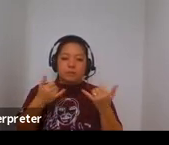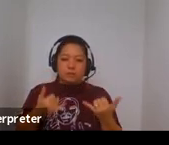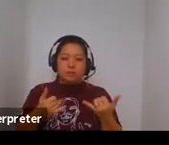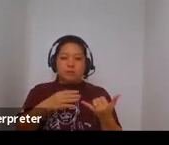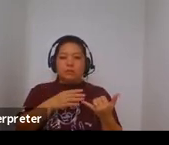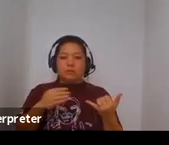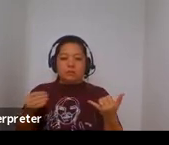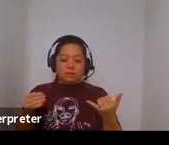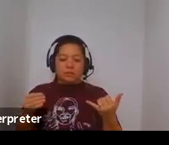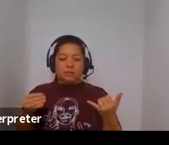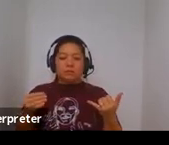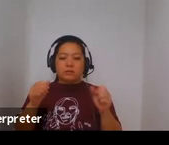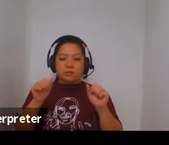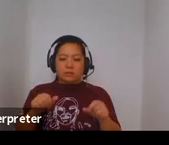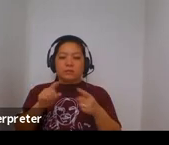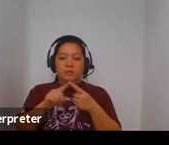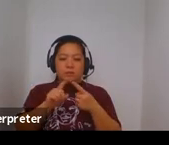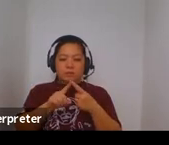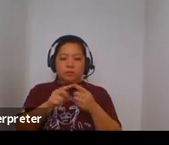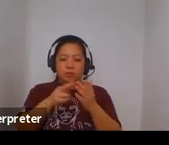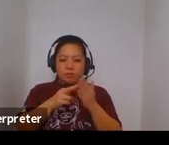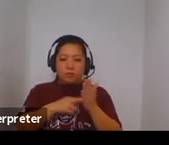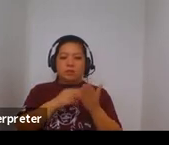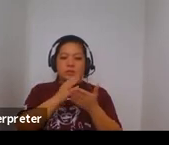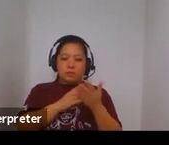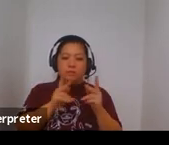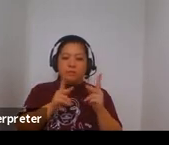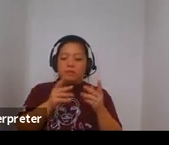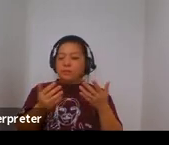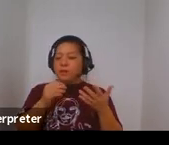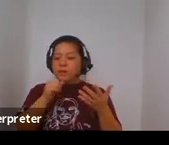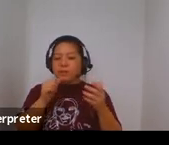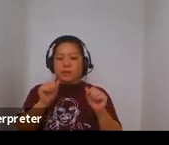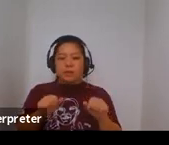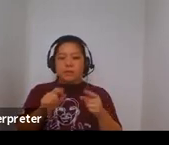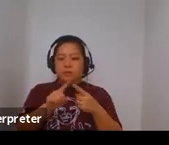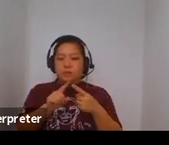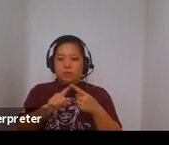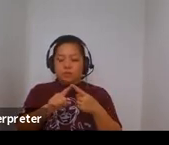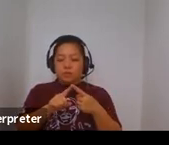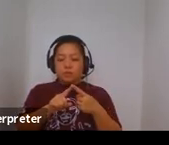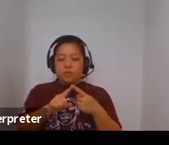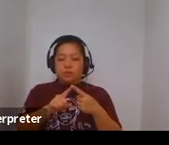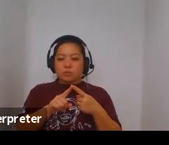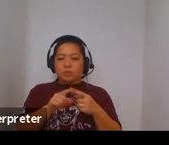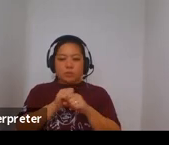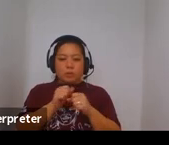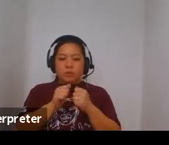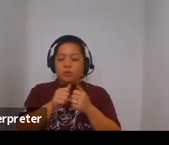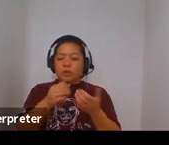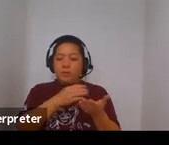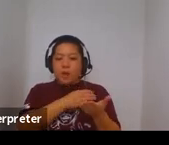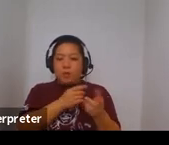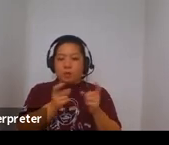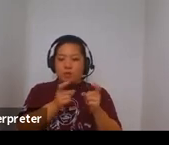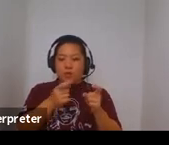and being able to just recognize that people may not be able to deal with the power and control wheel